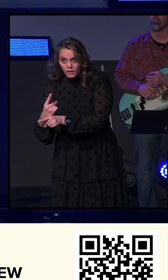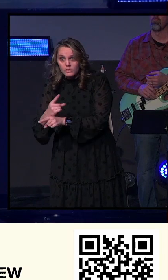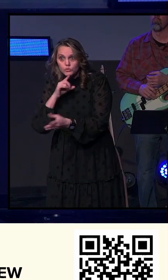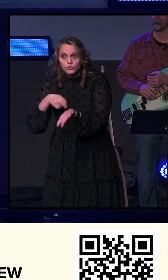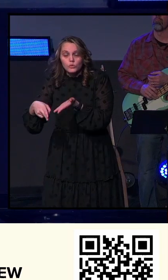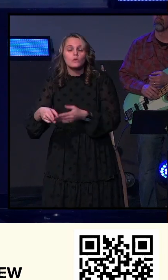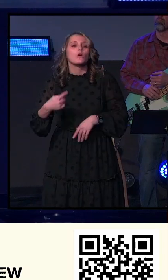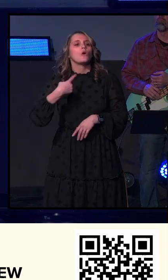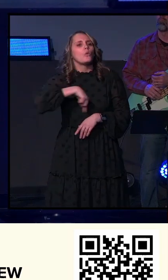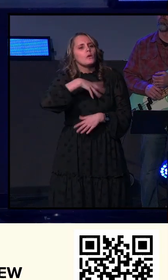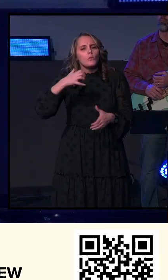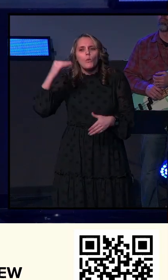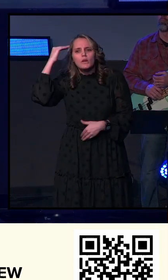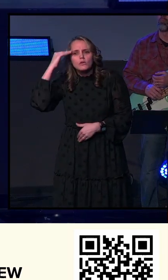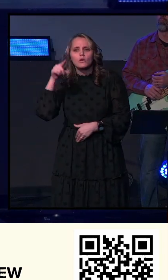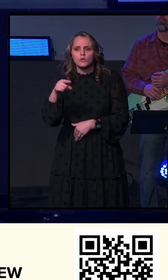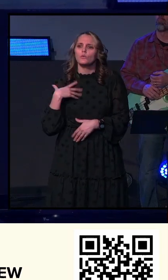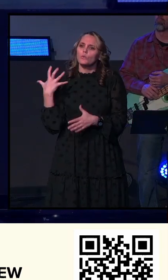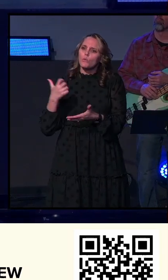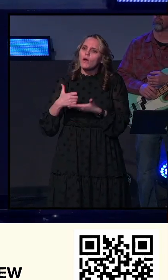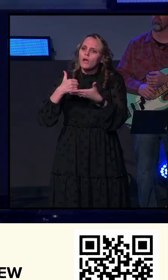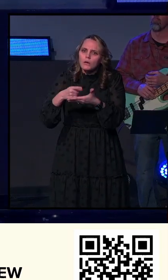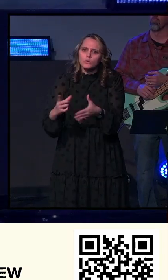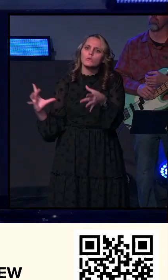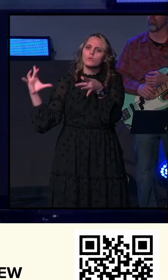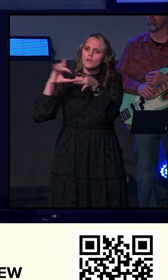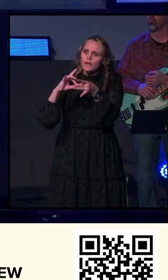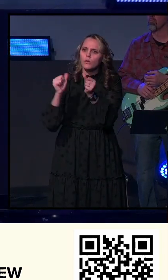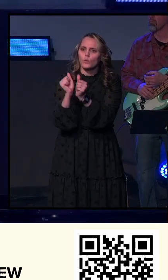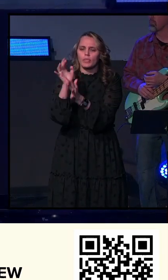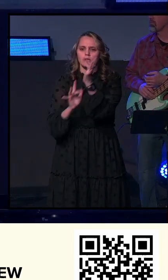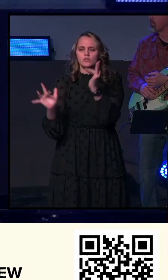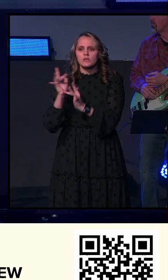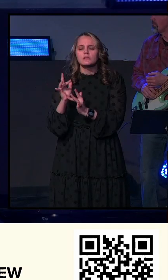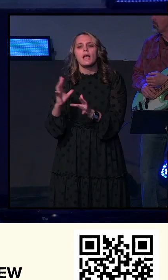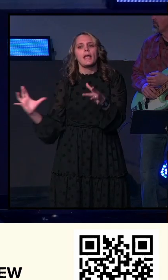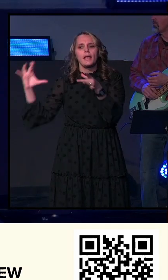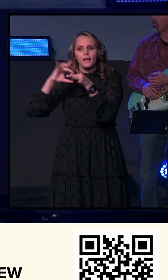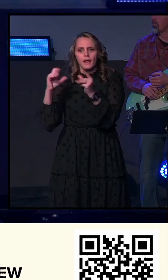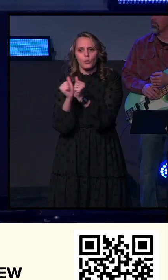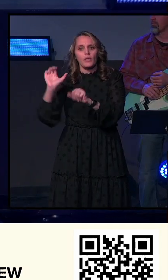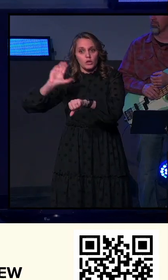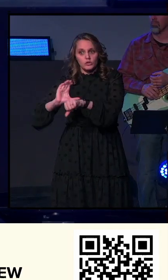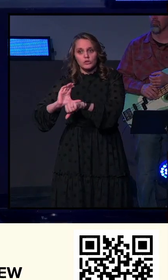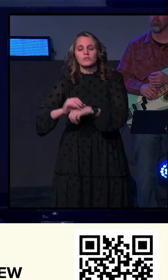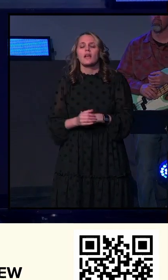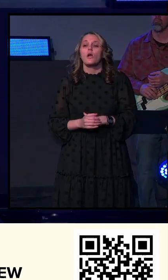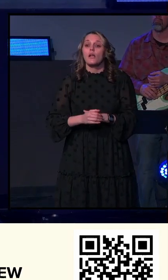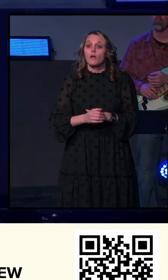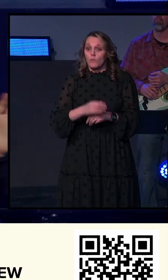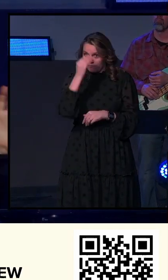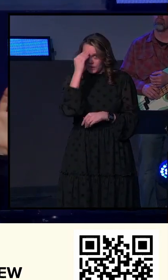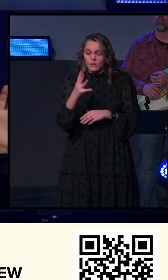to know you. We want to help you connect with Jesus first and foremost, and then connect to his church. That's what we're hungry to do. And with that being